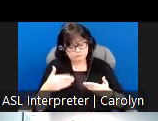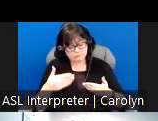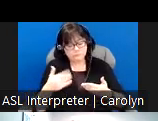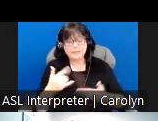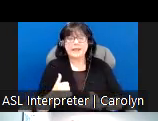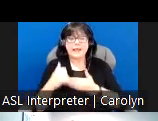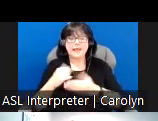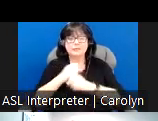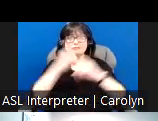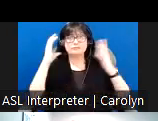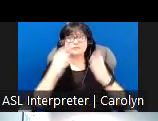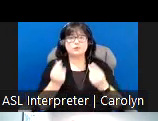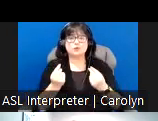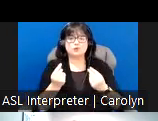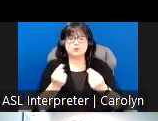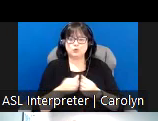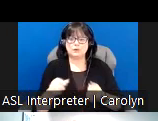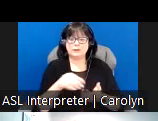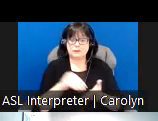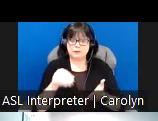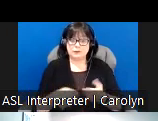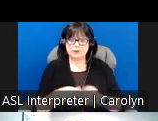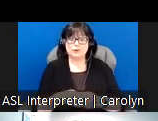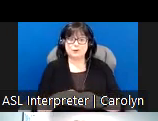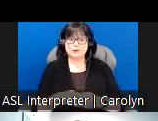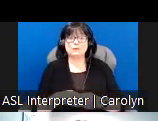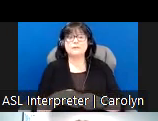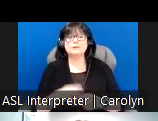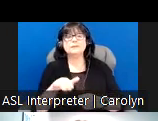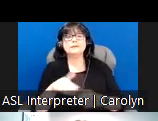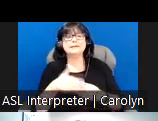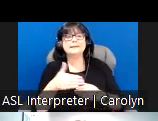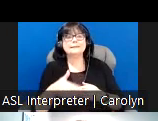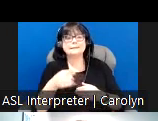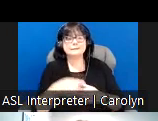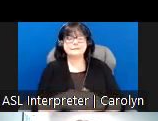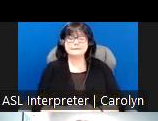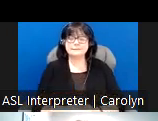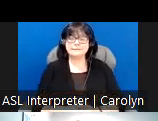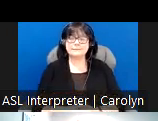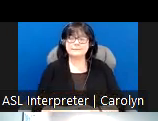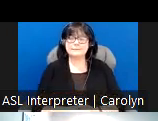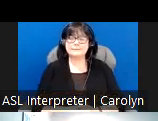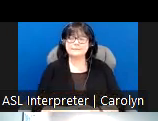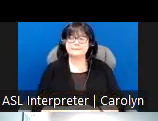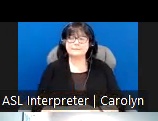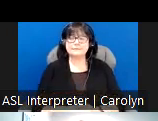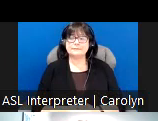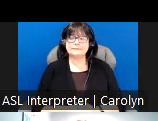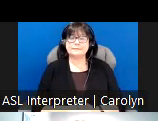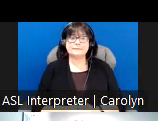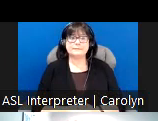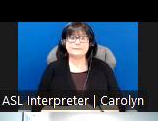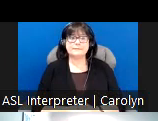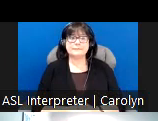start working with the learner. Get you to switch to the next slide, please. I'm going to talk about a